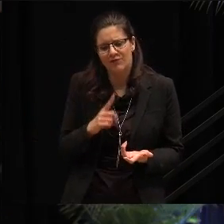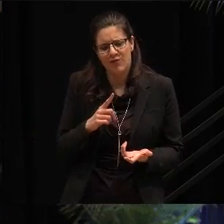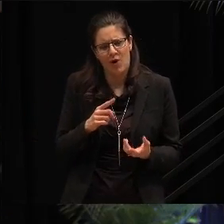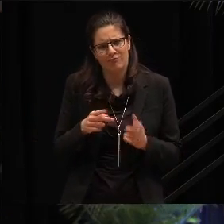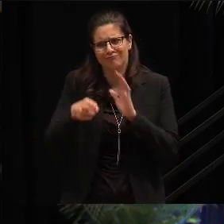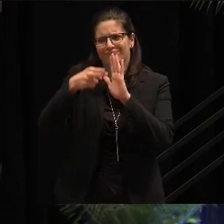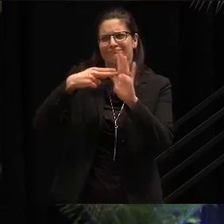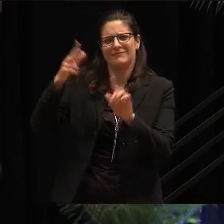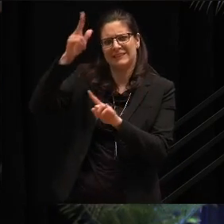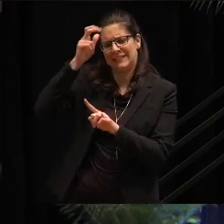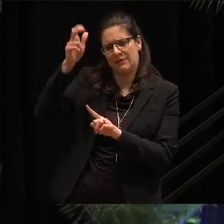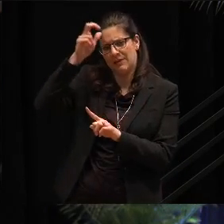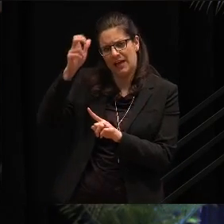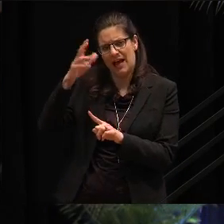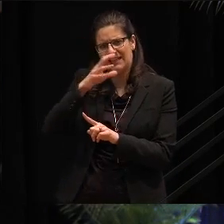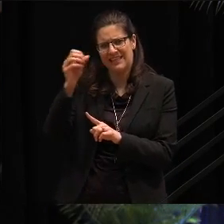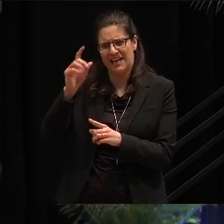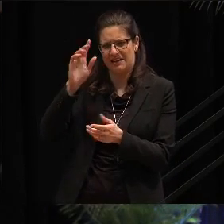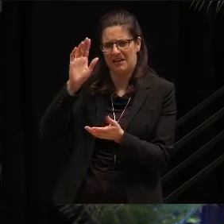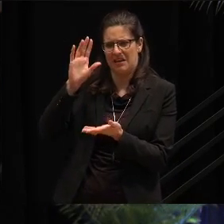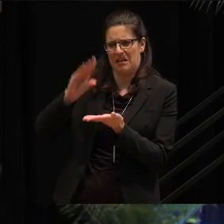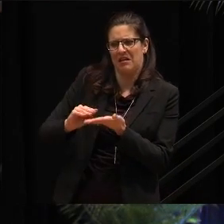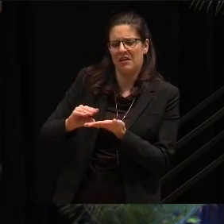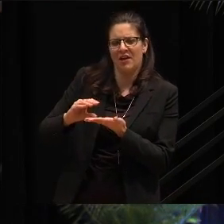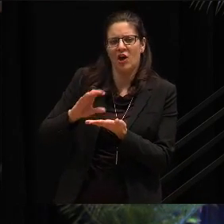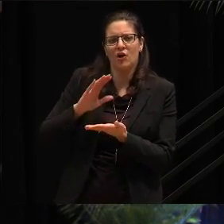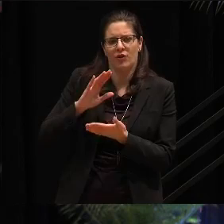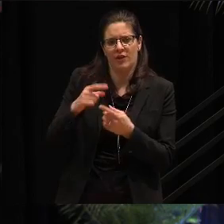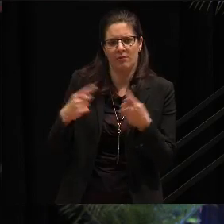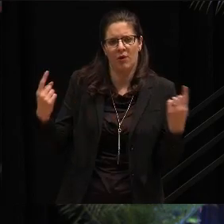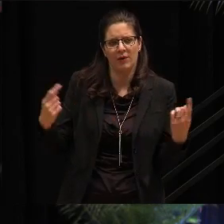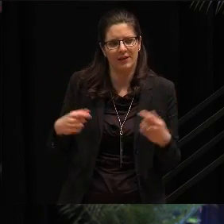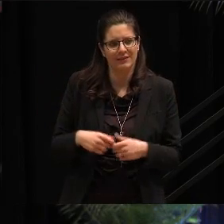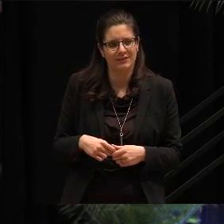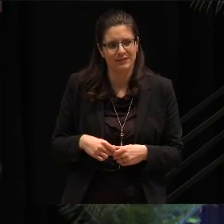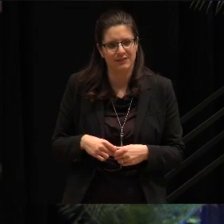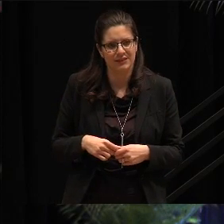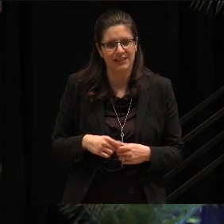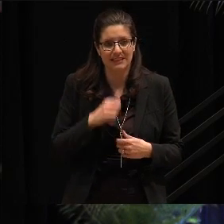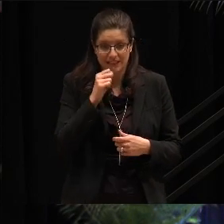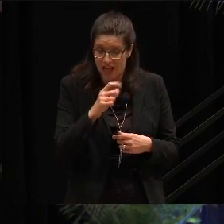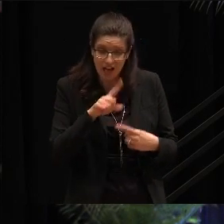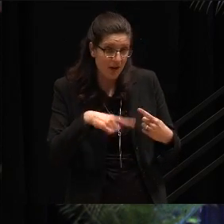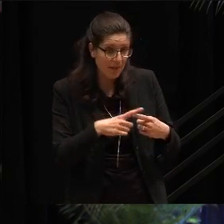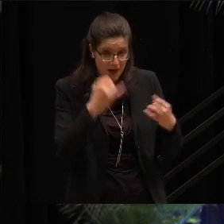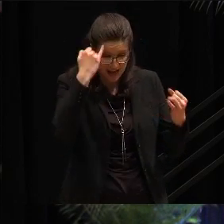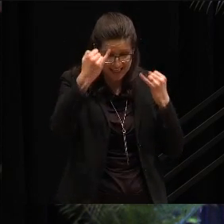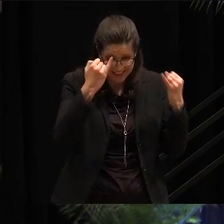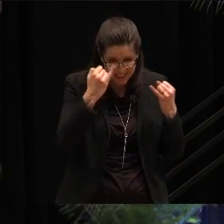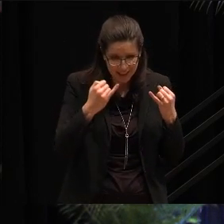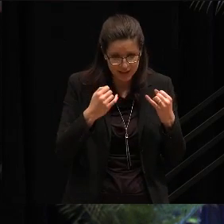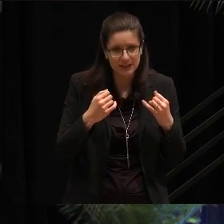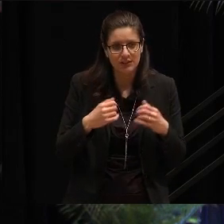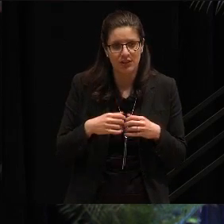demonize and demagogue your opponents. You're not having debates on ideas.